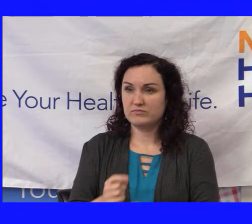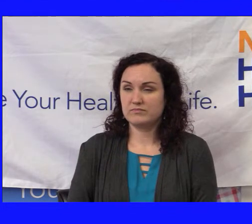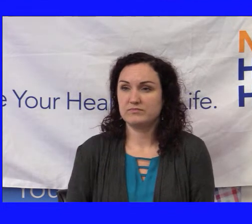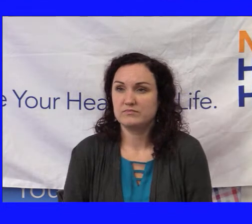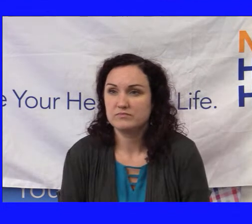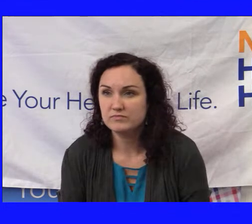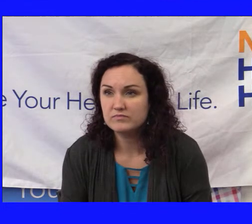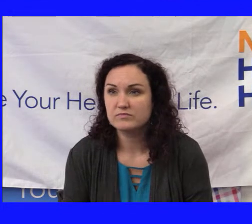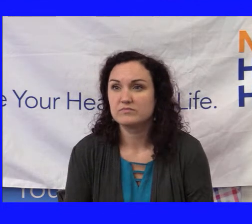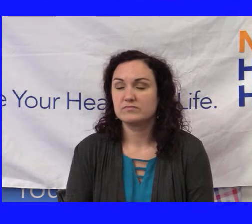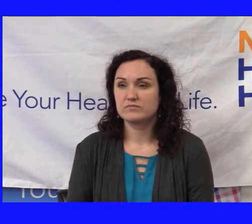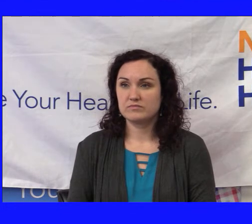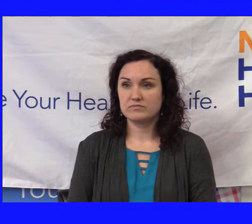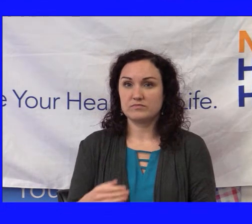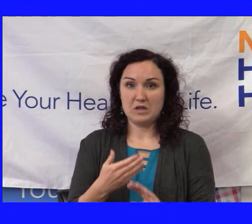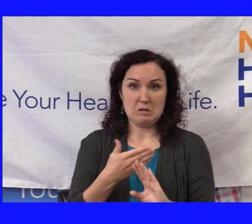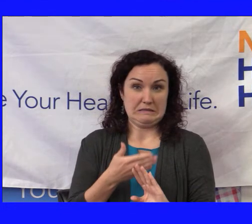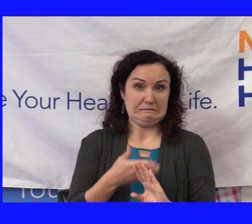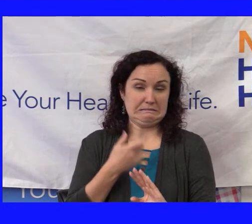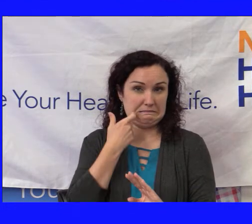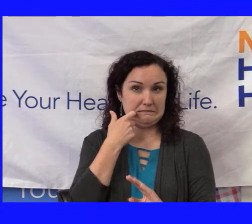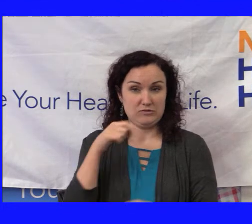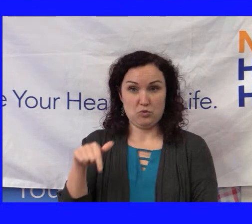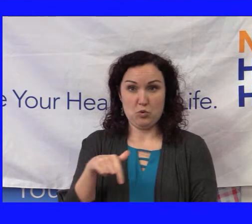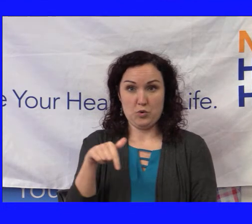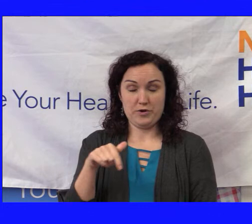in the prior quarter,